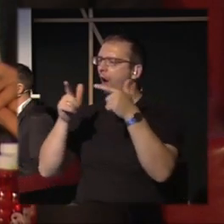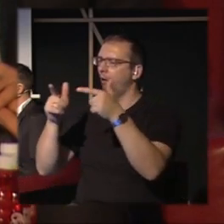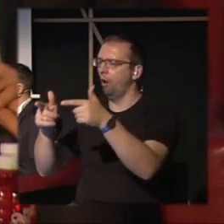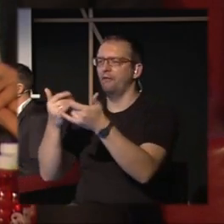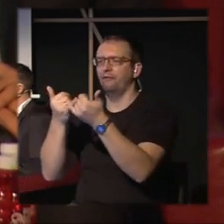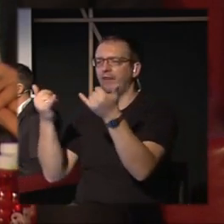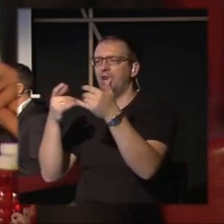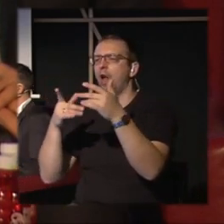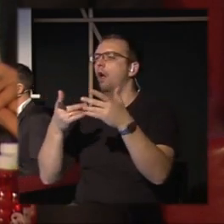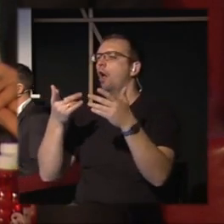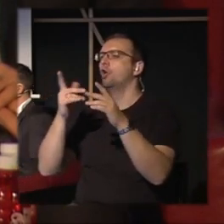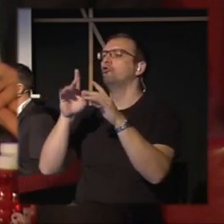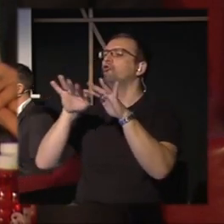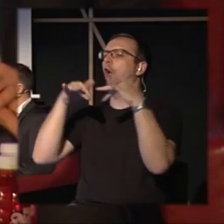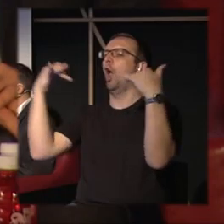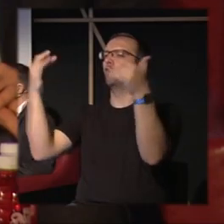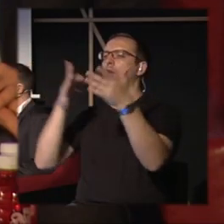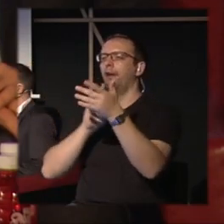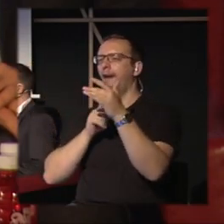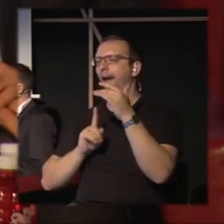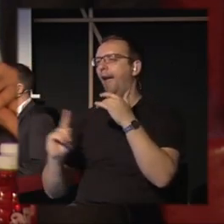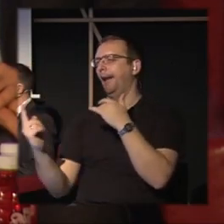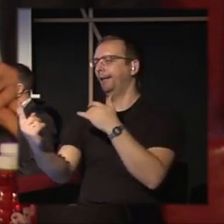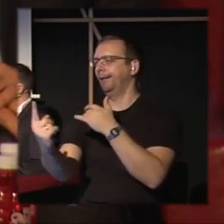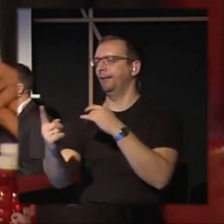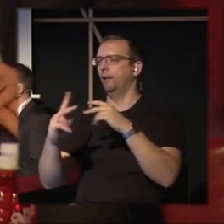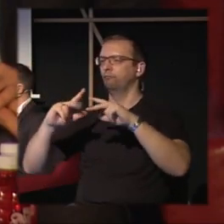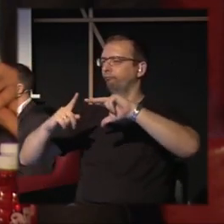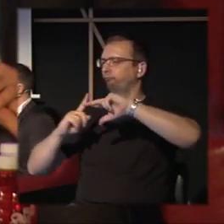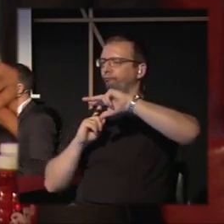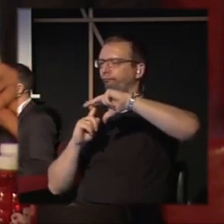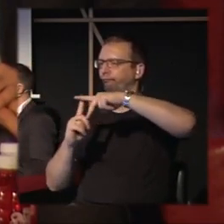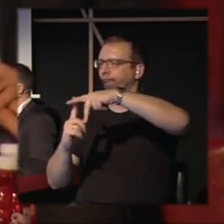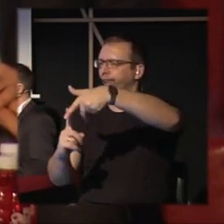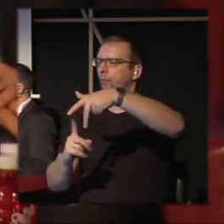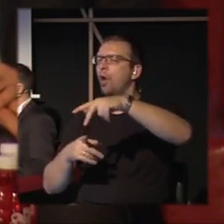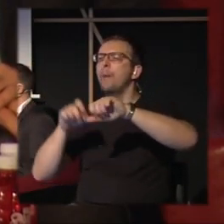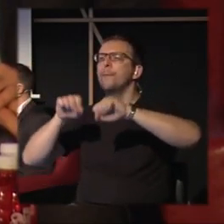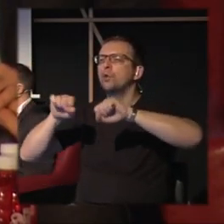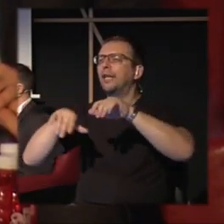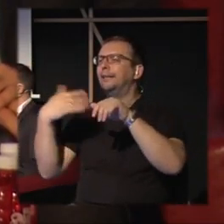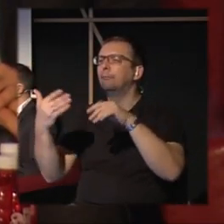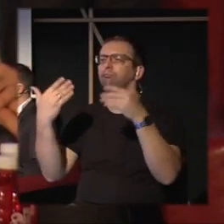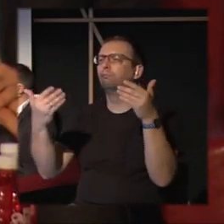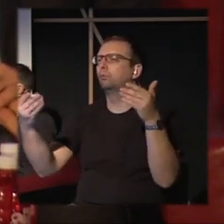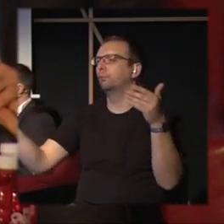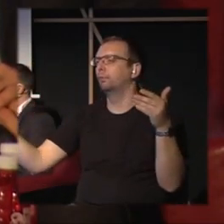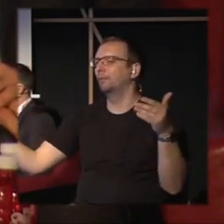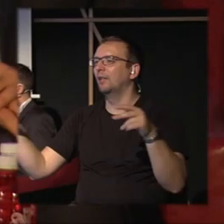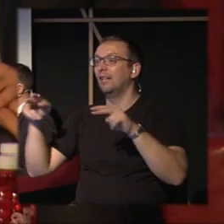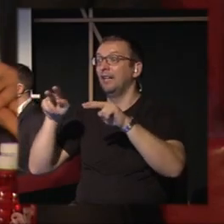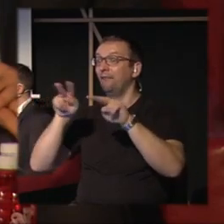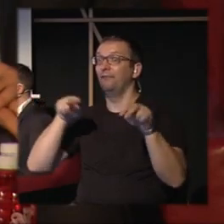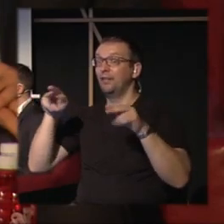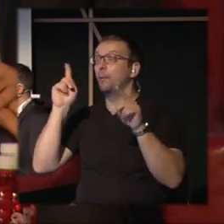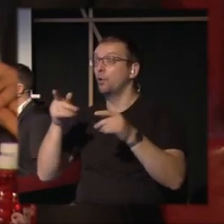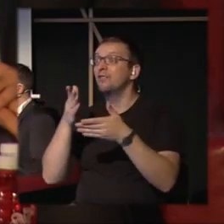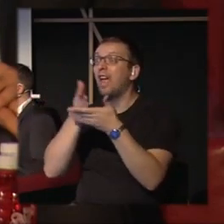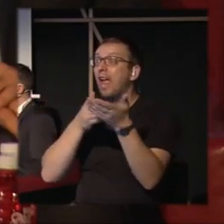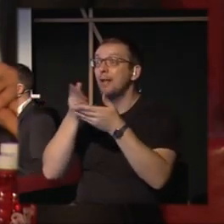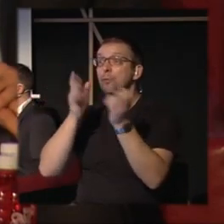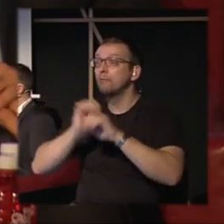these services and facilities of the stadium. And it's very important because people can see this video and understand that the stadium is welcome